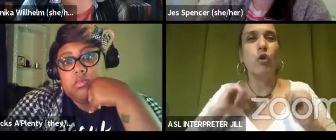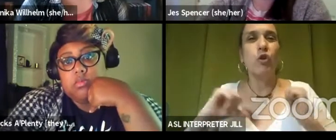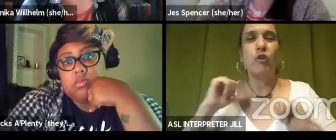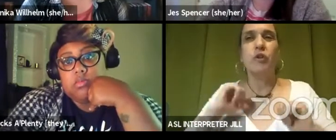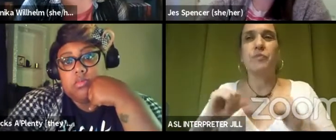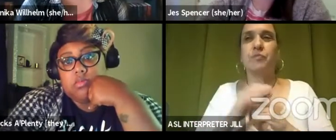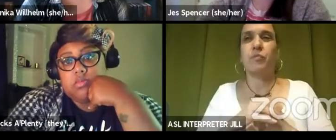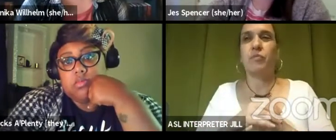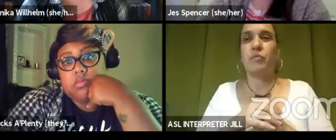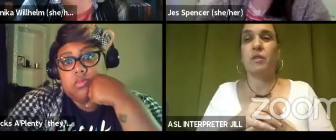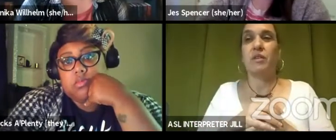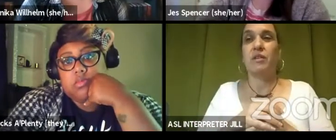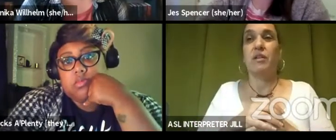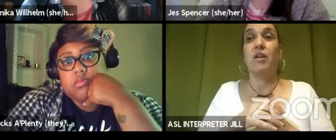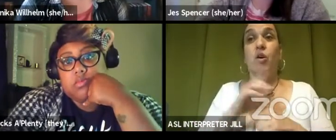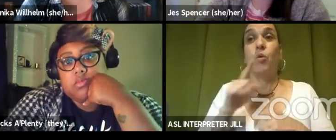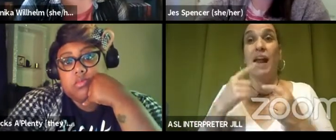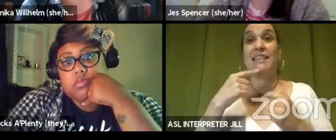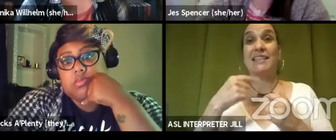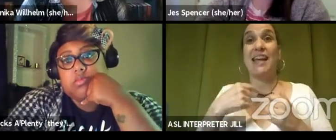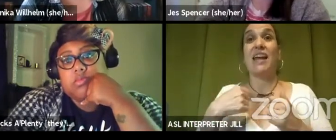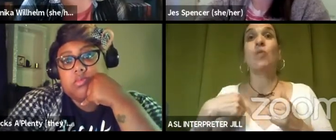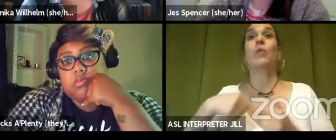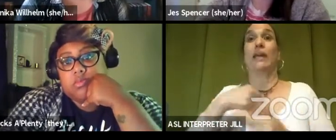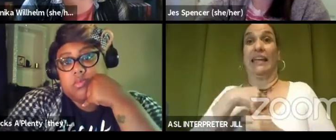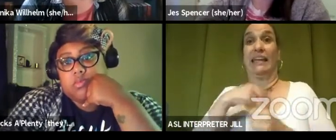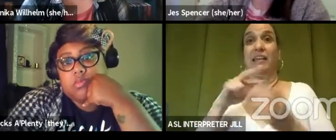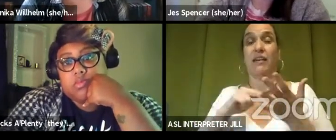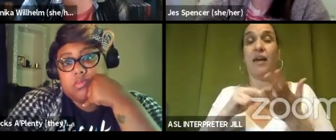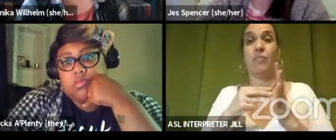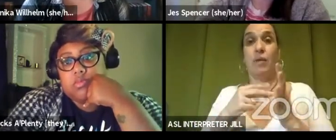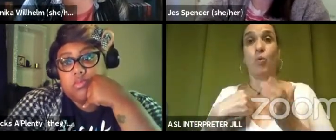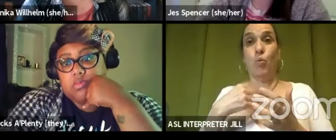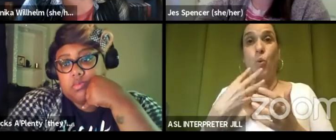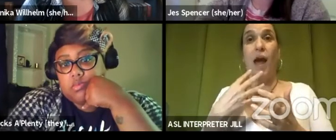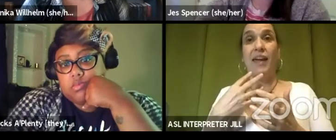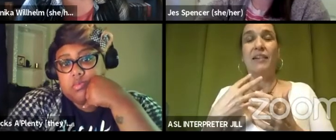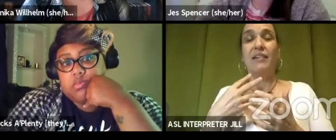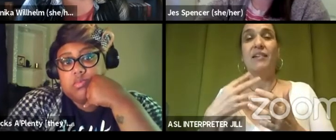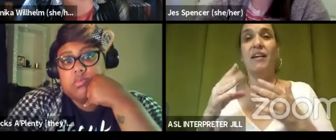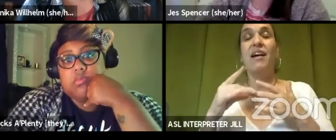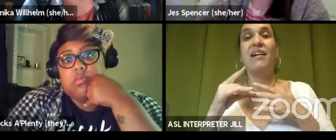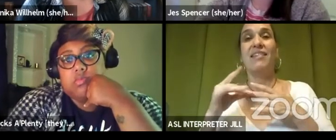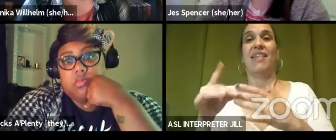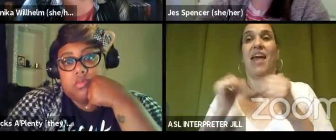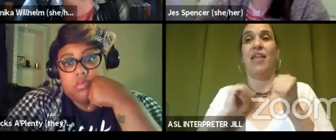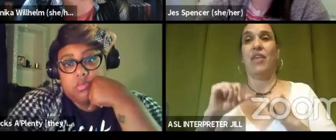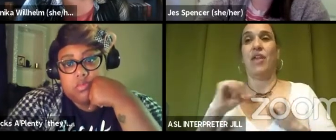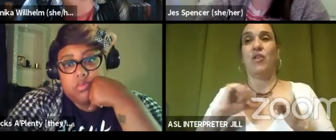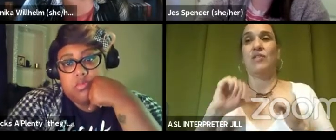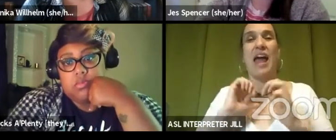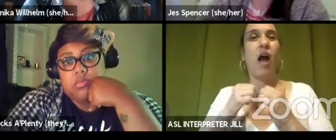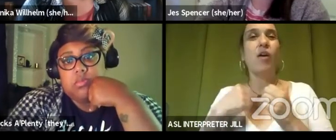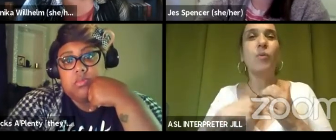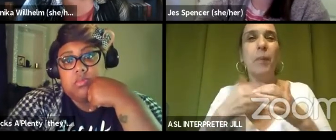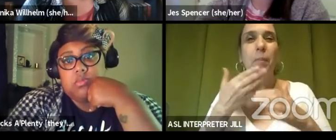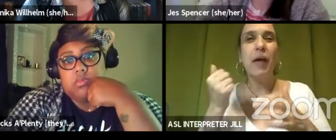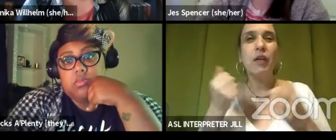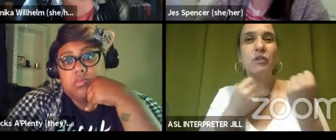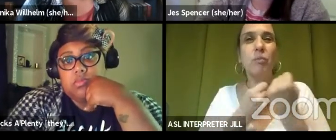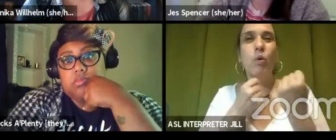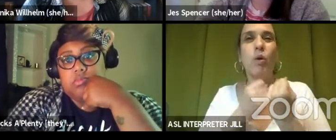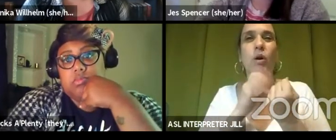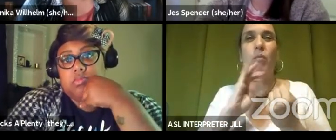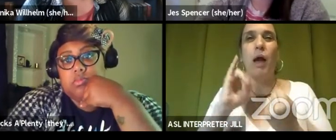and specifically by we, I mean white-led theaters, better support BIPOC-led theater orgs. And what it always comes down